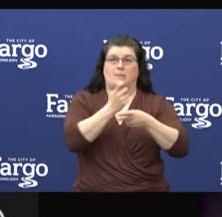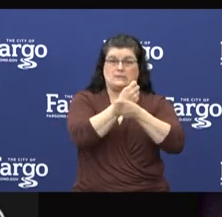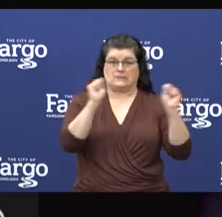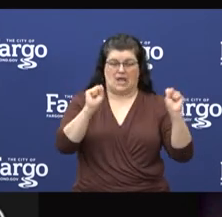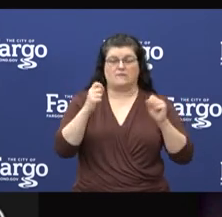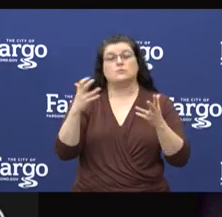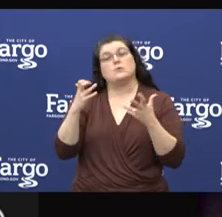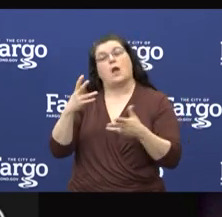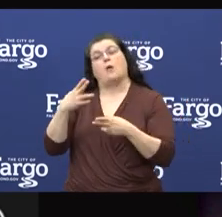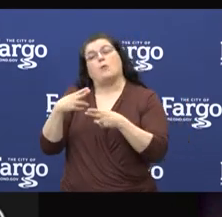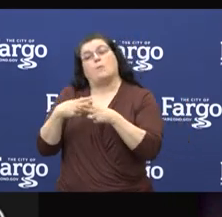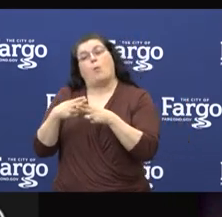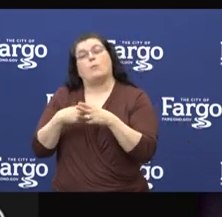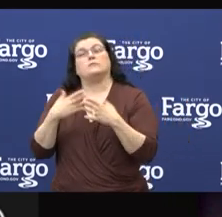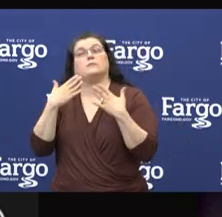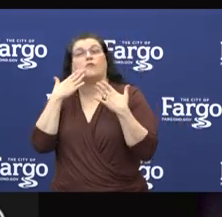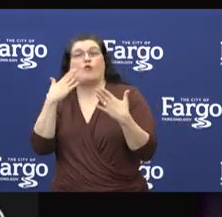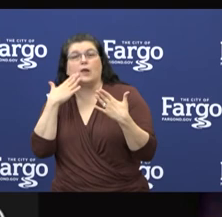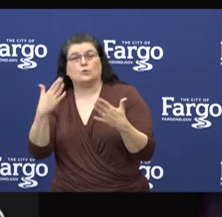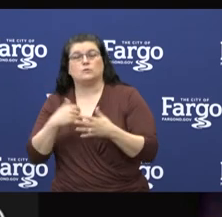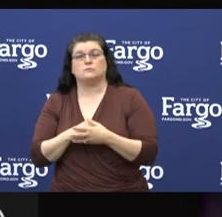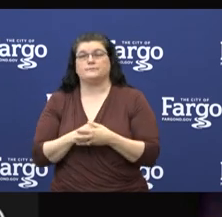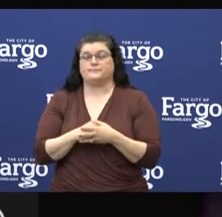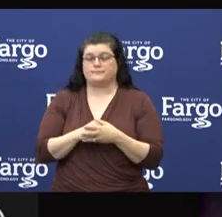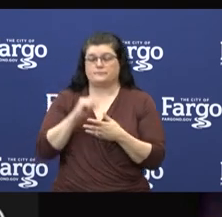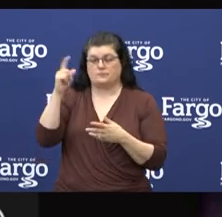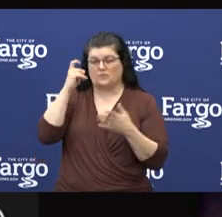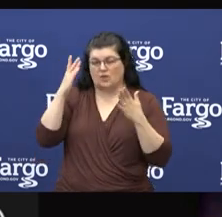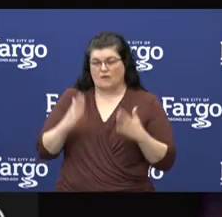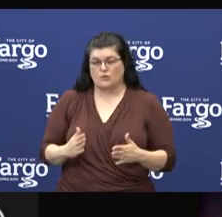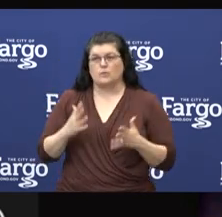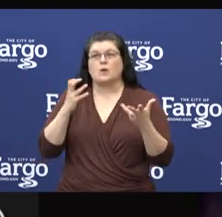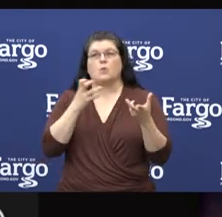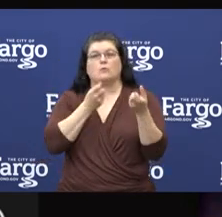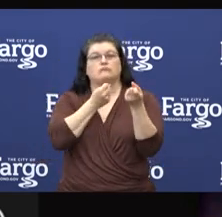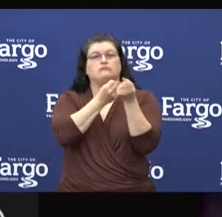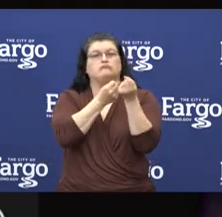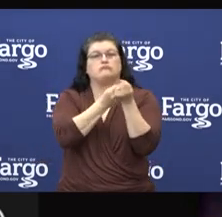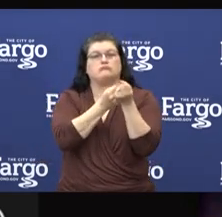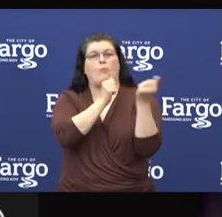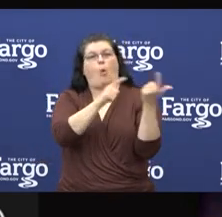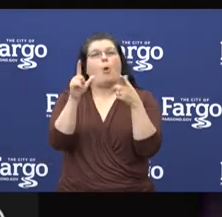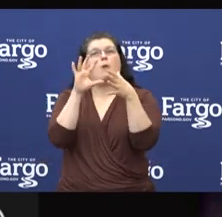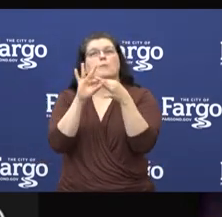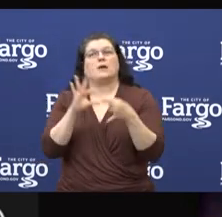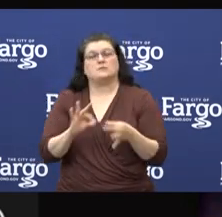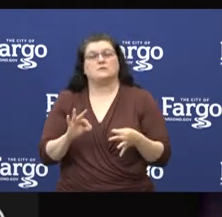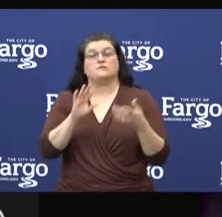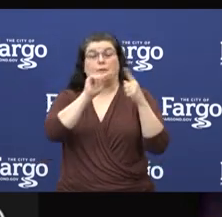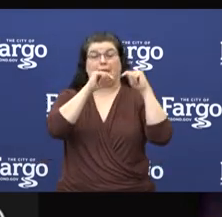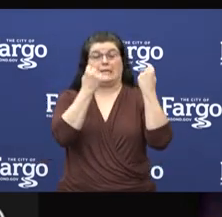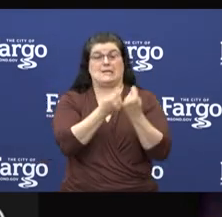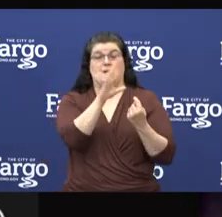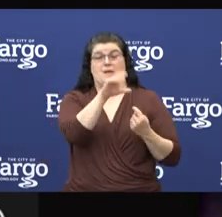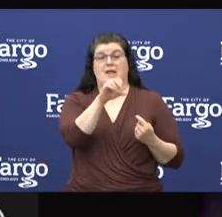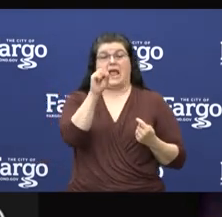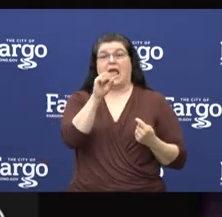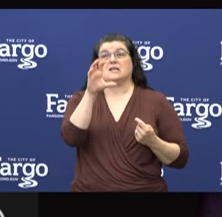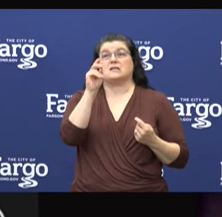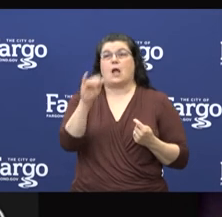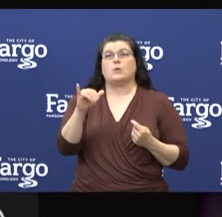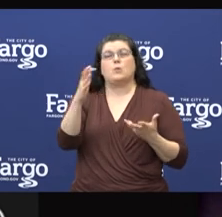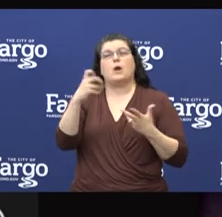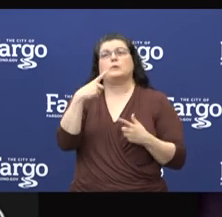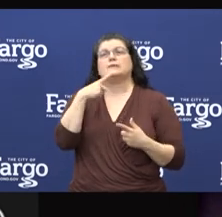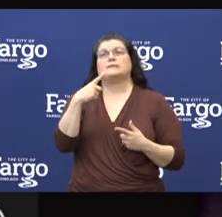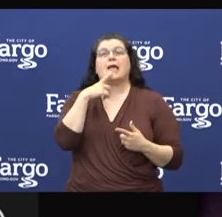moment of gratitude, as our governor says, and to further reinforce prior messages. The team at Cass County wants to take a minute to highlight the excellent work